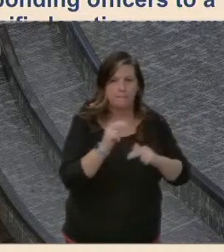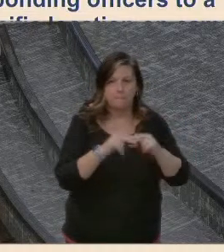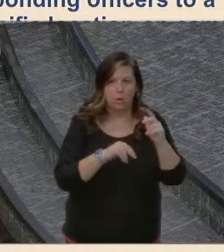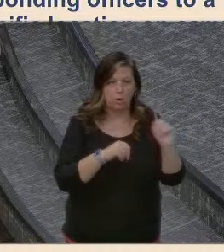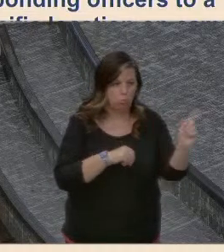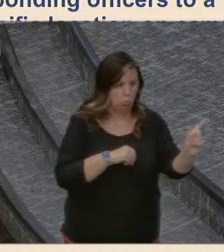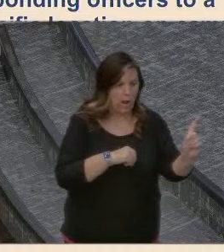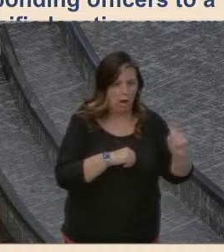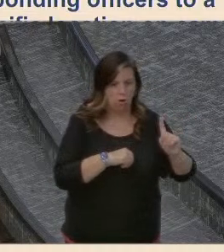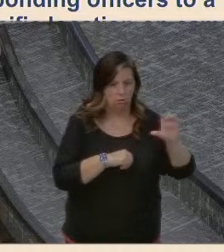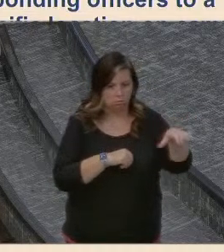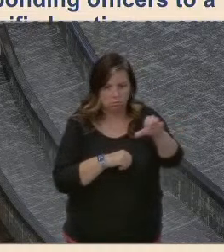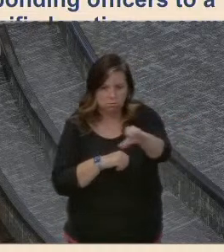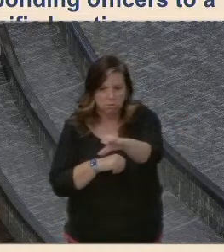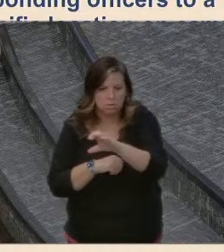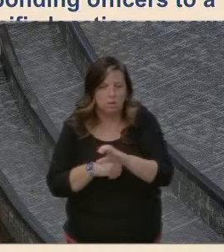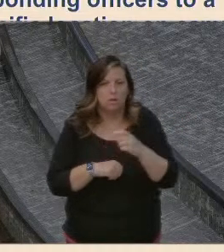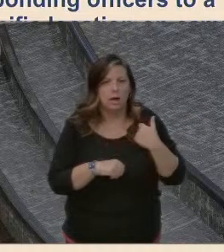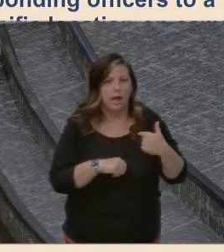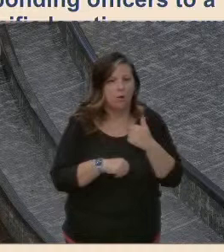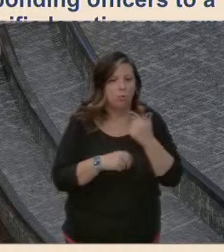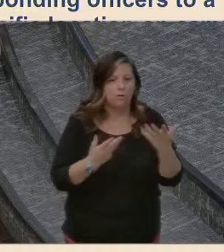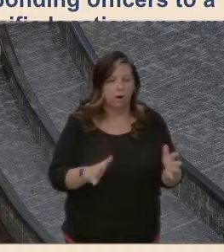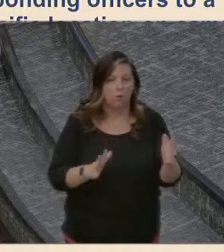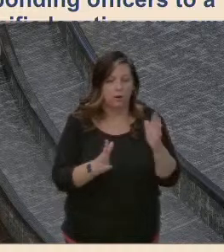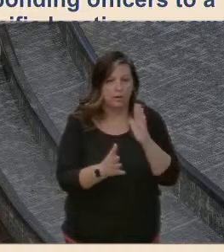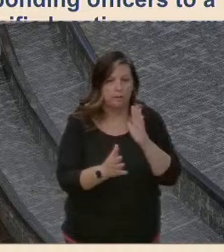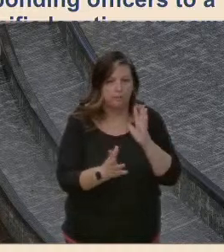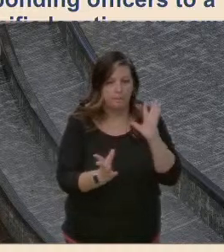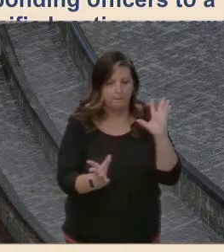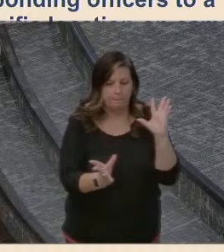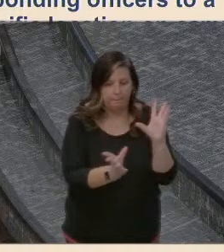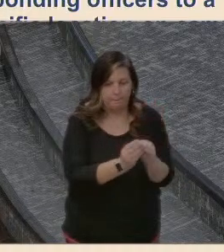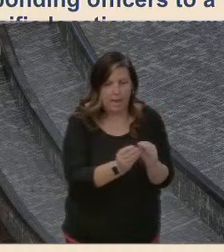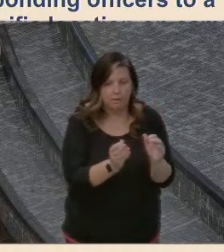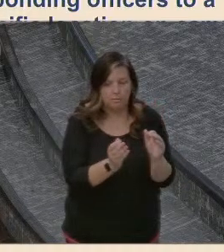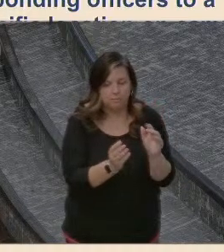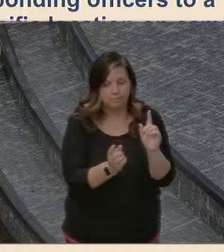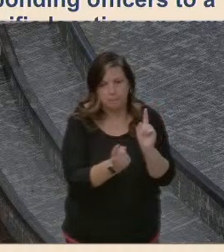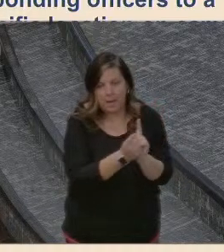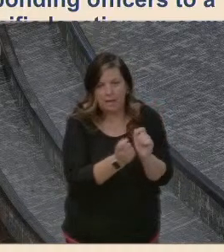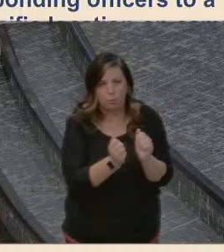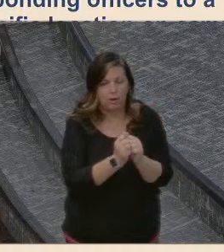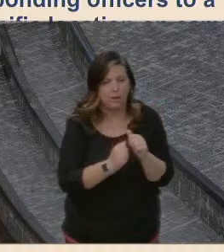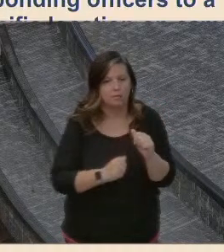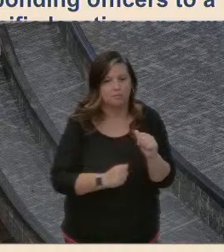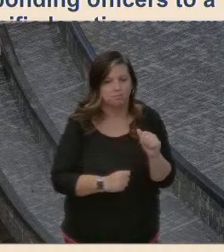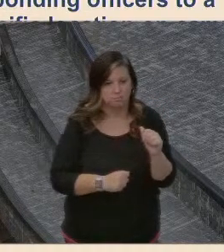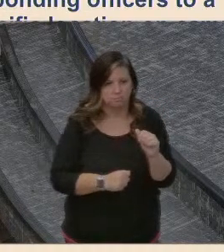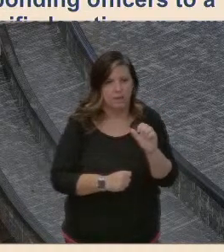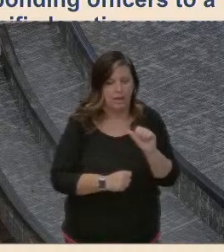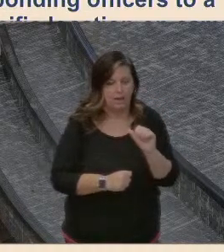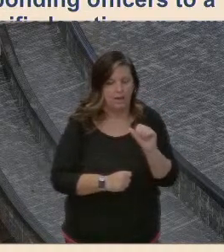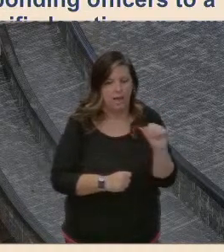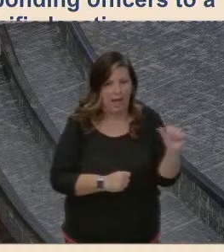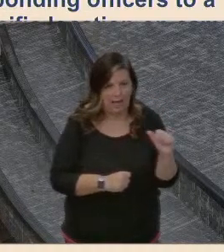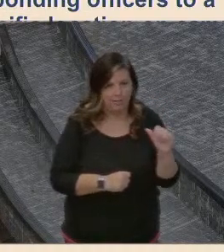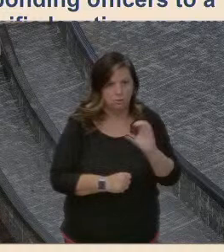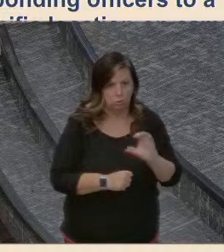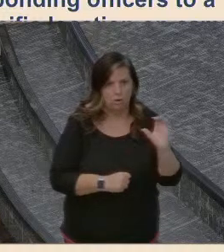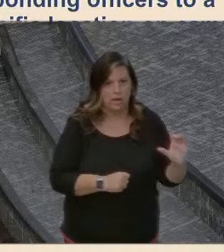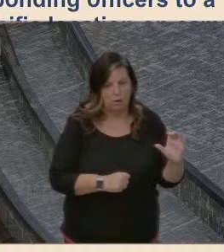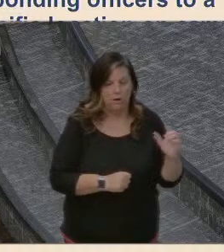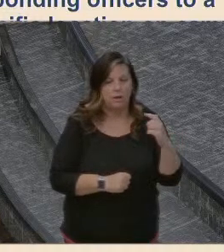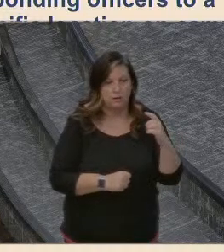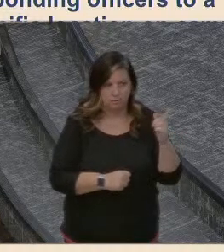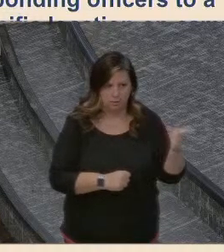we have met with Athens-Clarke County, and they are definitely on board with this and have asked us to present it to you